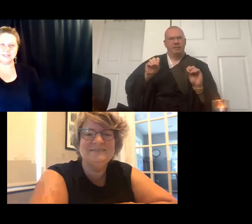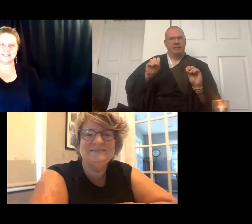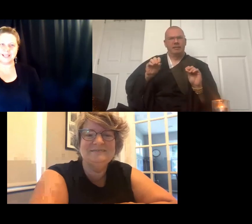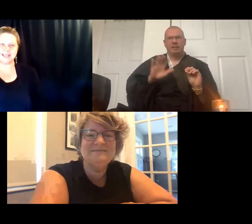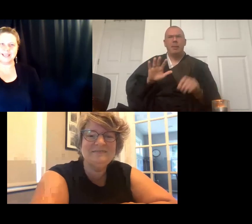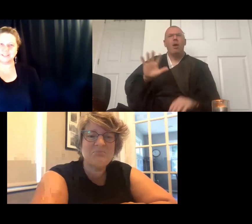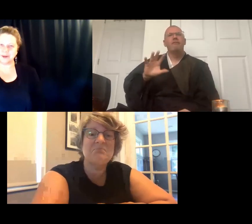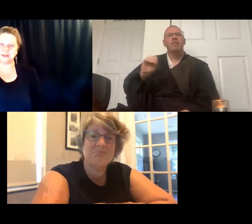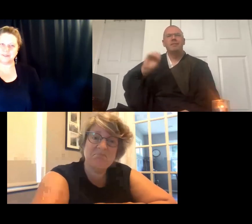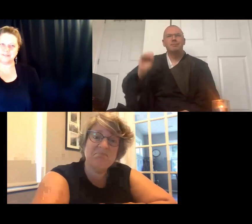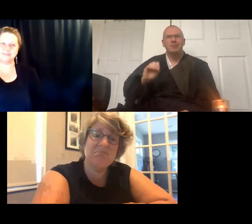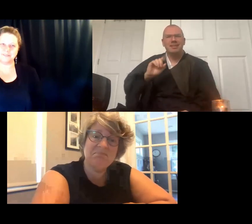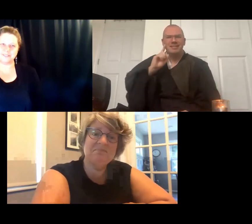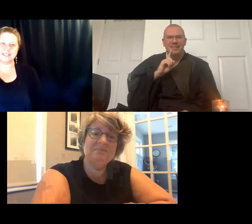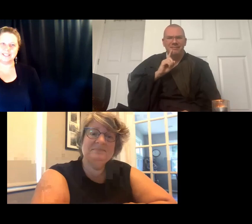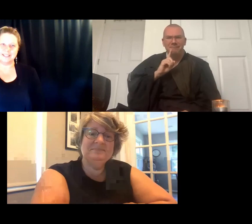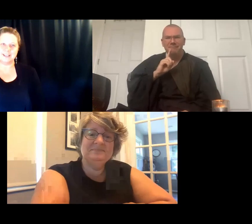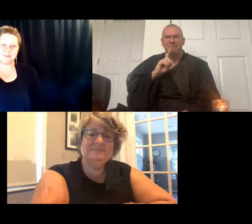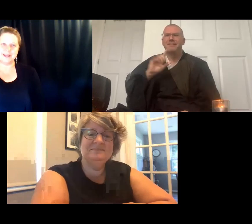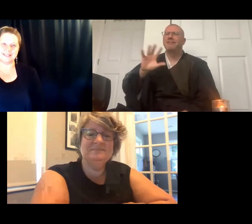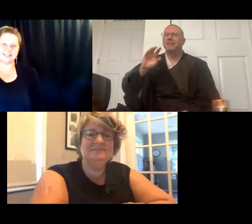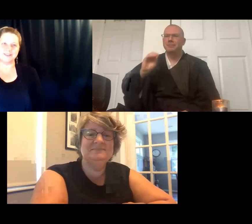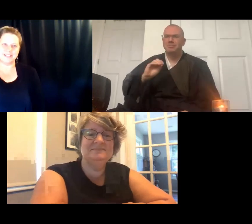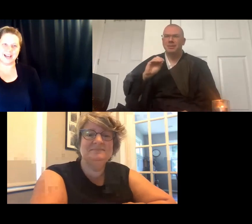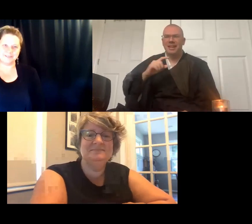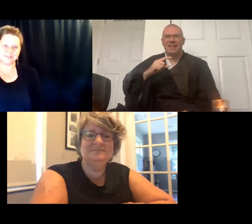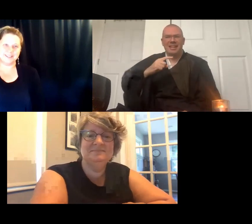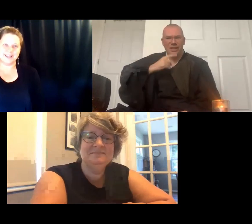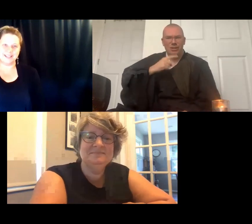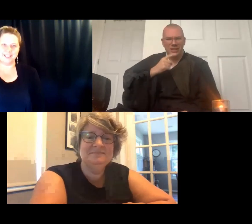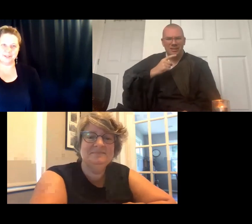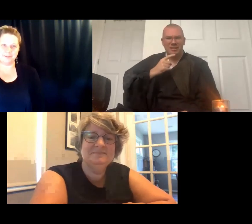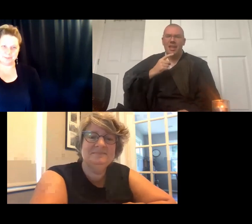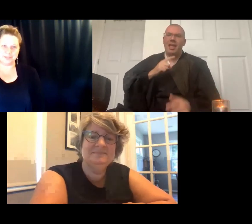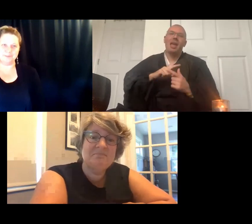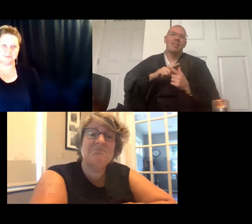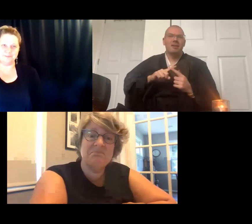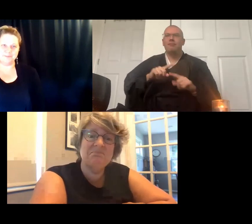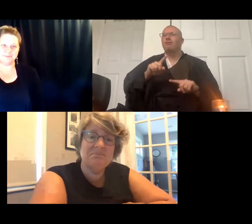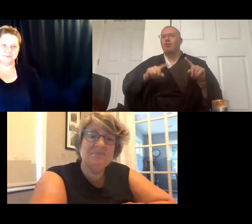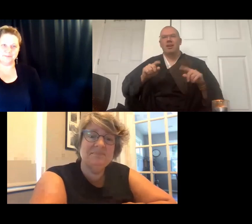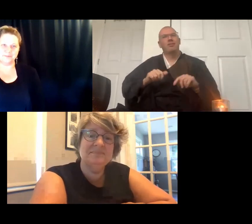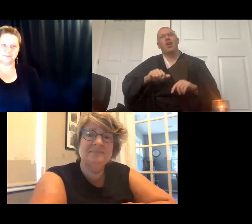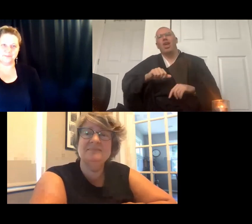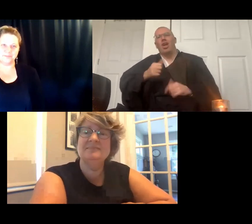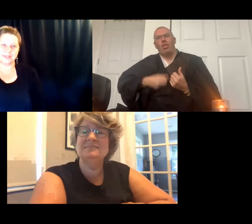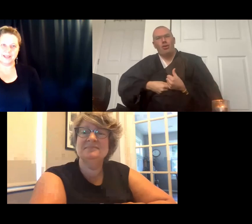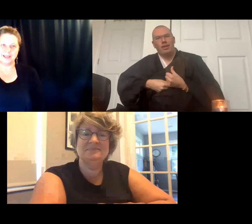I would say it's about a 50-50 mix of deaf and hearing people.